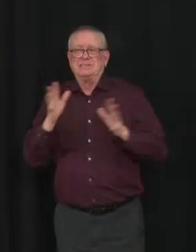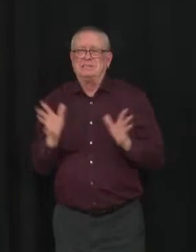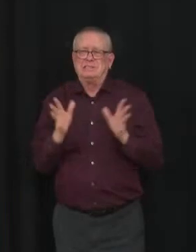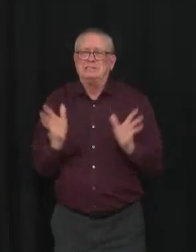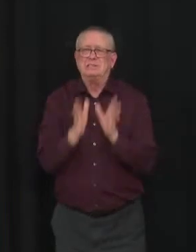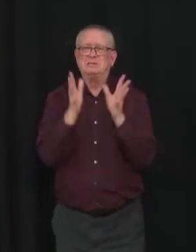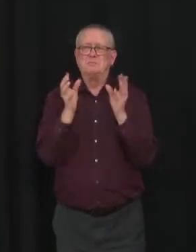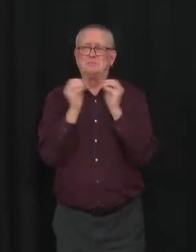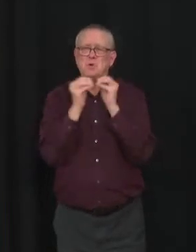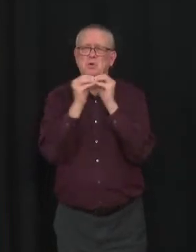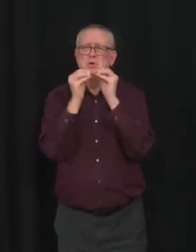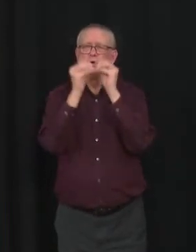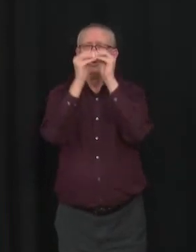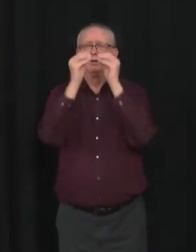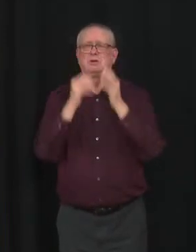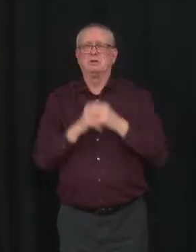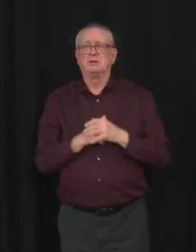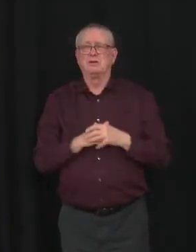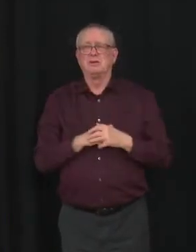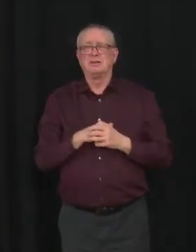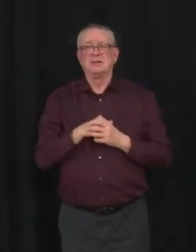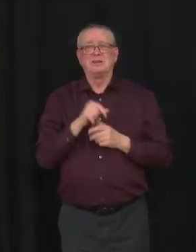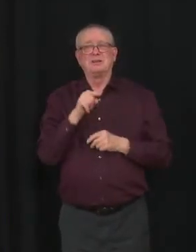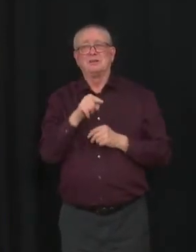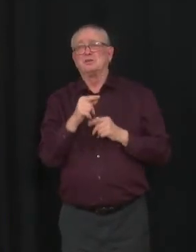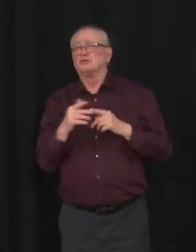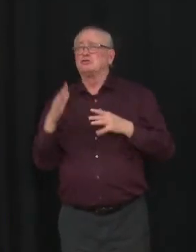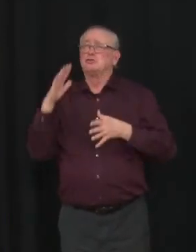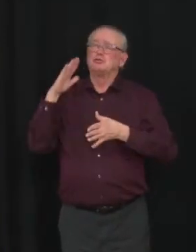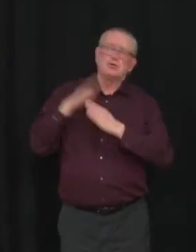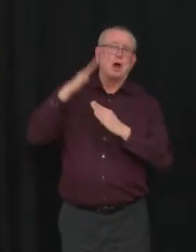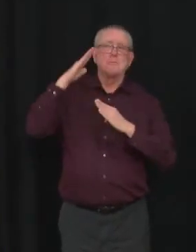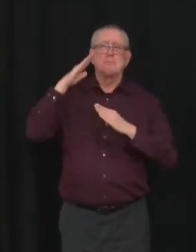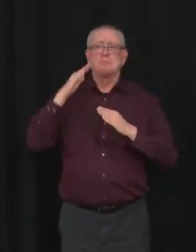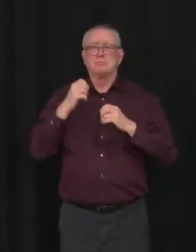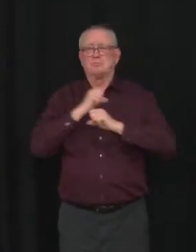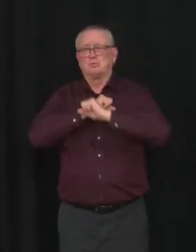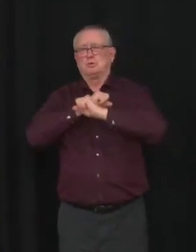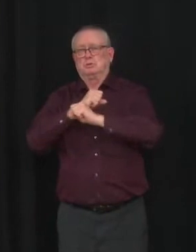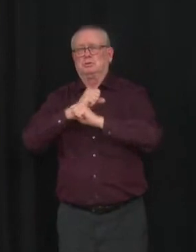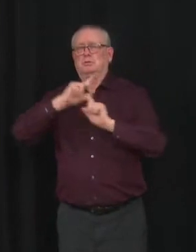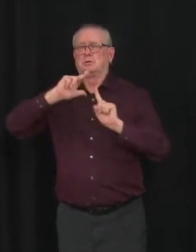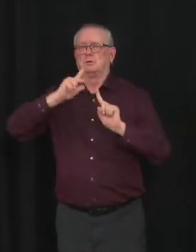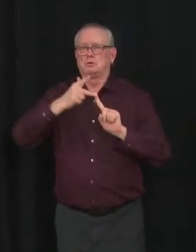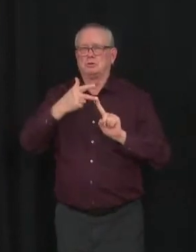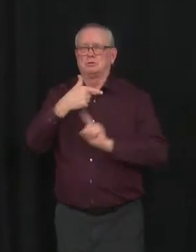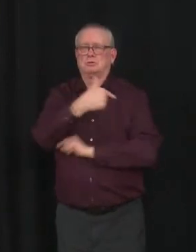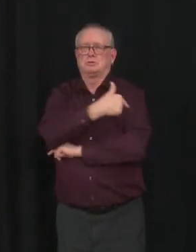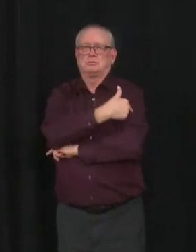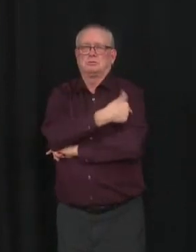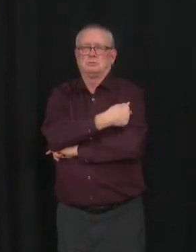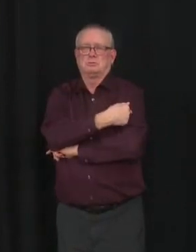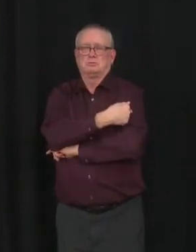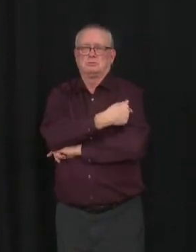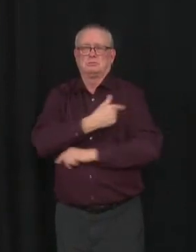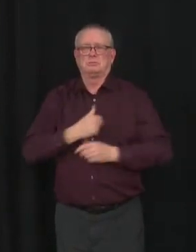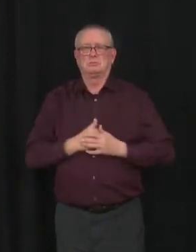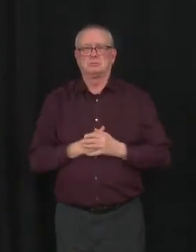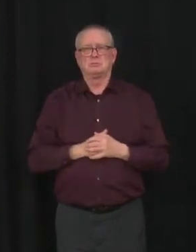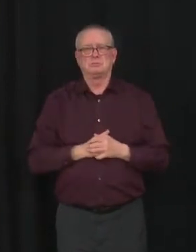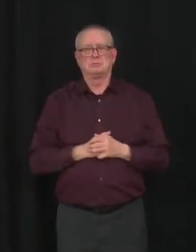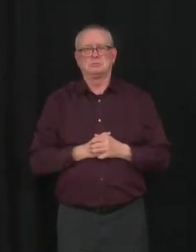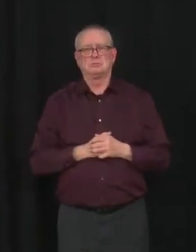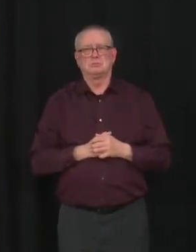powerful protection against infection and severe outcome is to get that 3rd shot. And if you're asking about